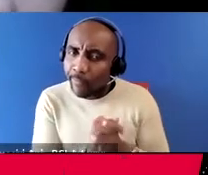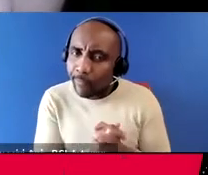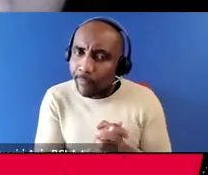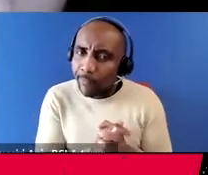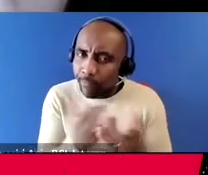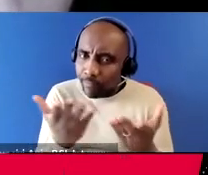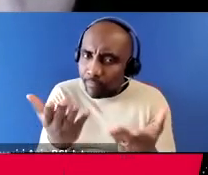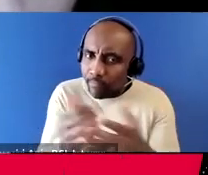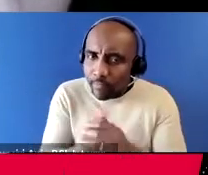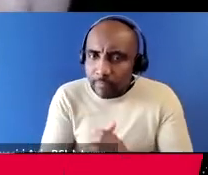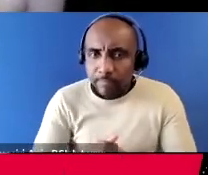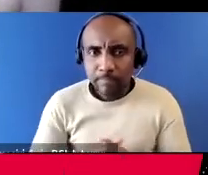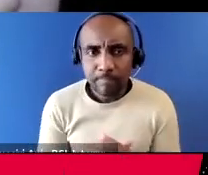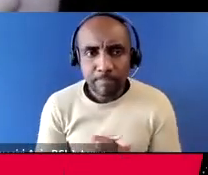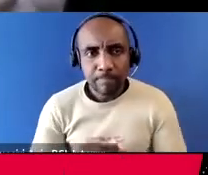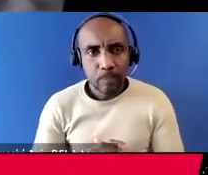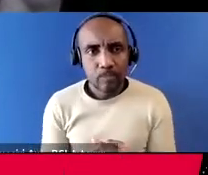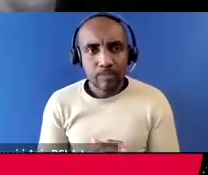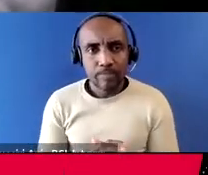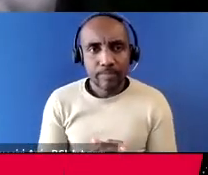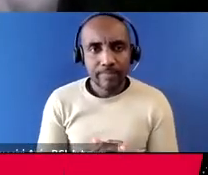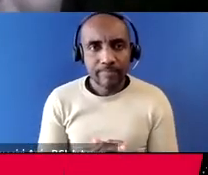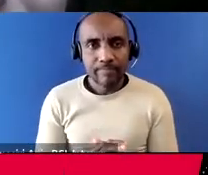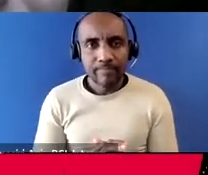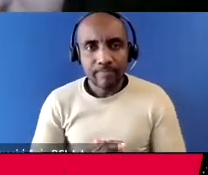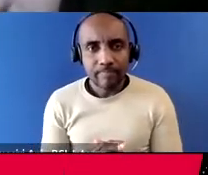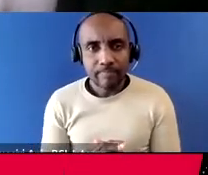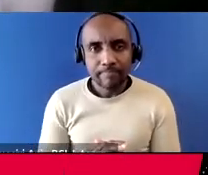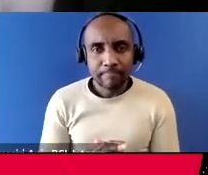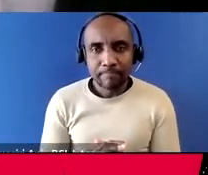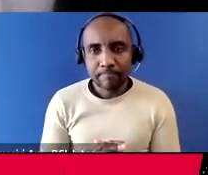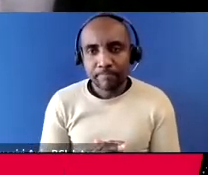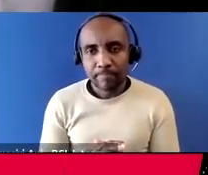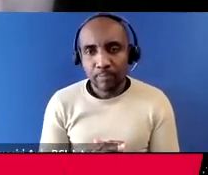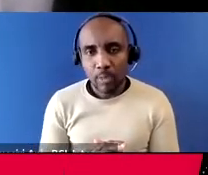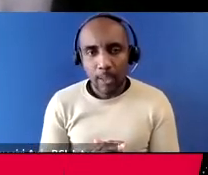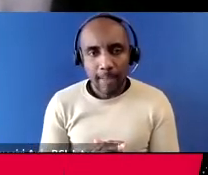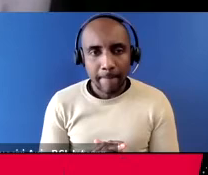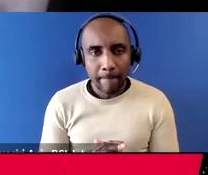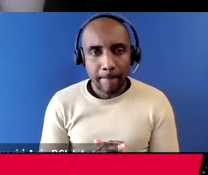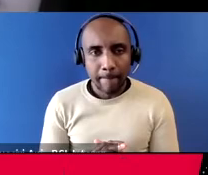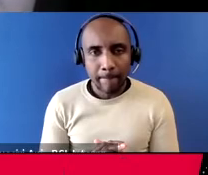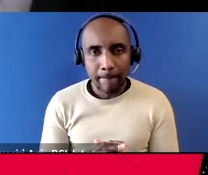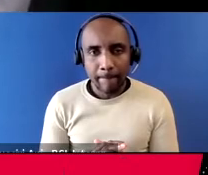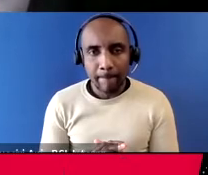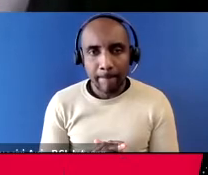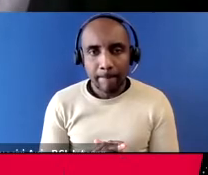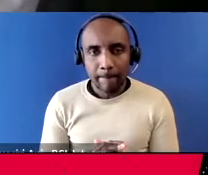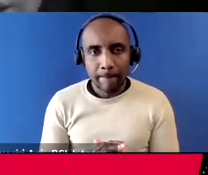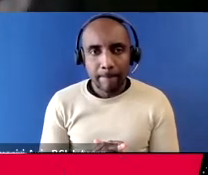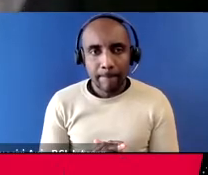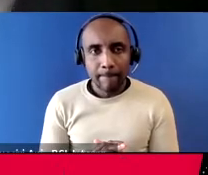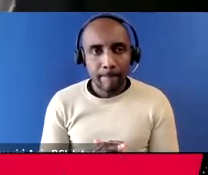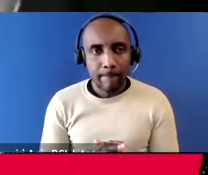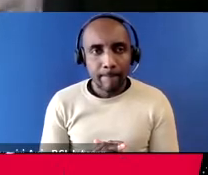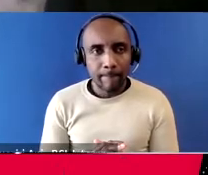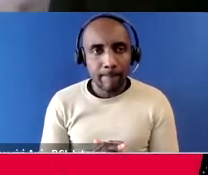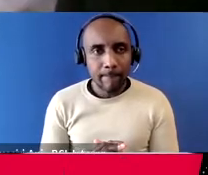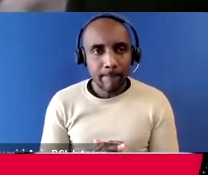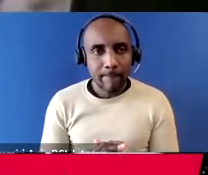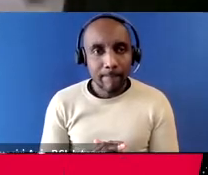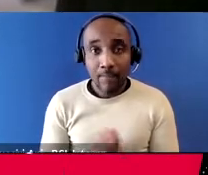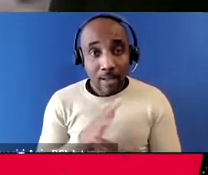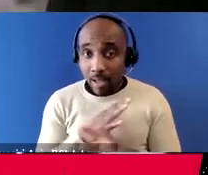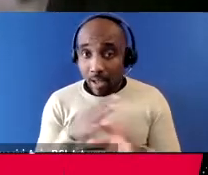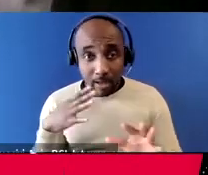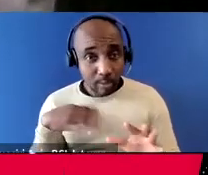I don't want to put anyone on the spot, but I'm wondering if Osamah would be able to talk to us a little bit more about the ICC, the